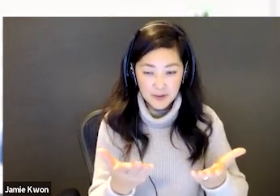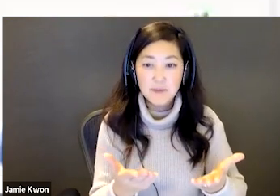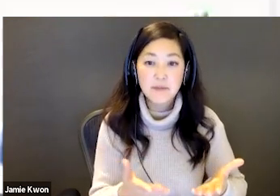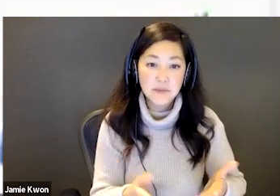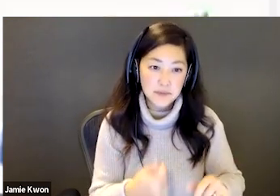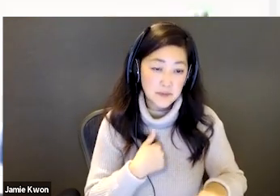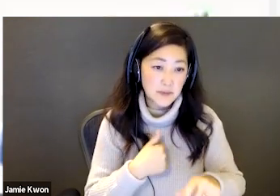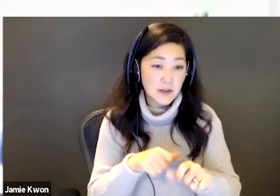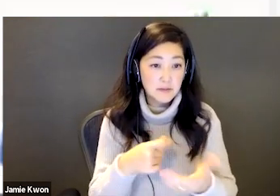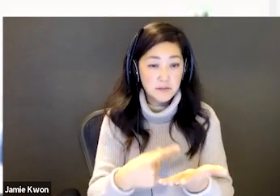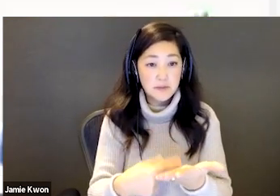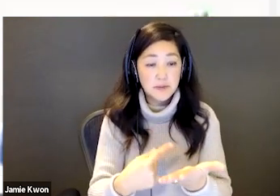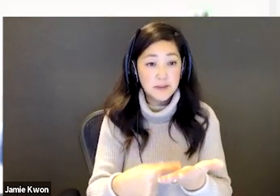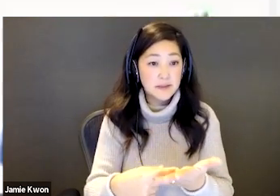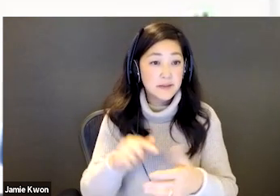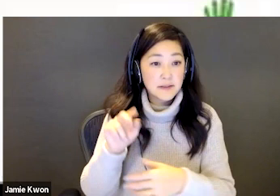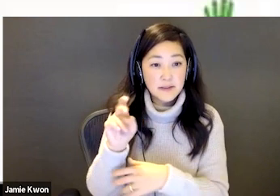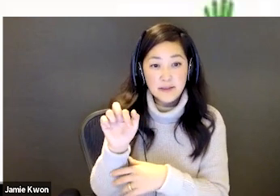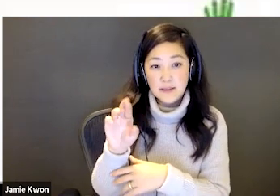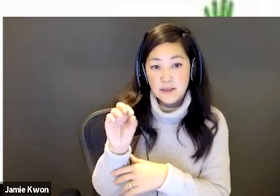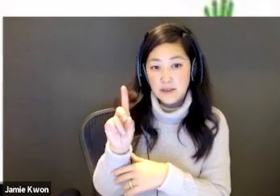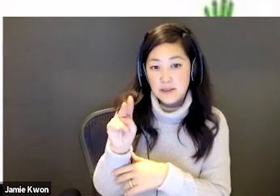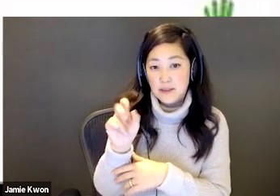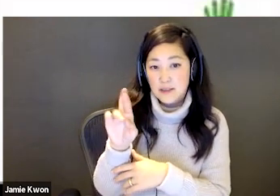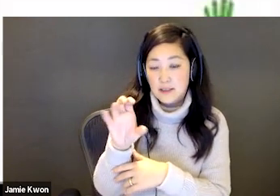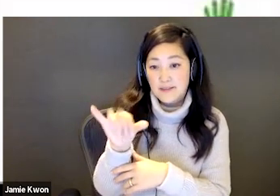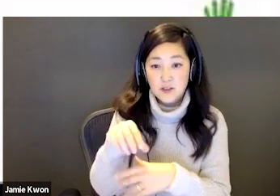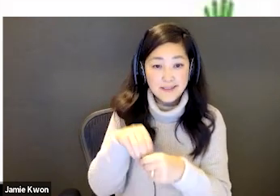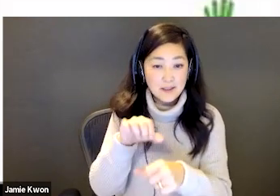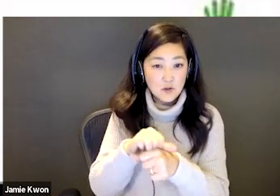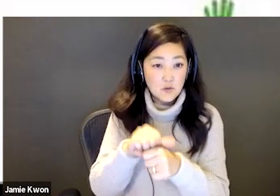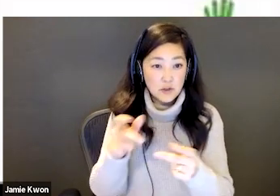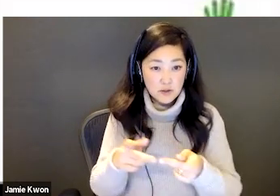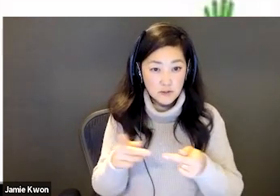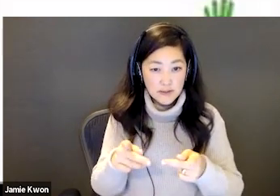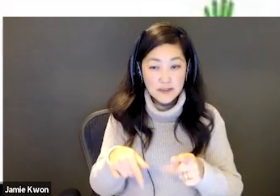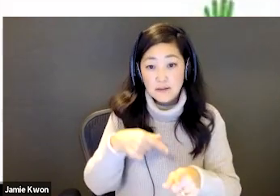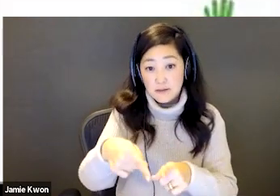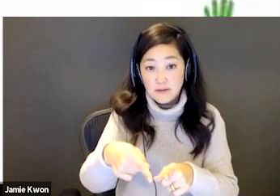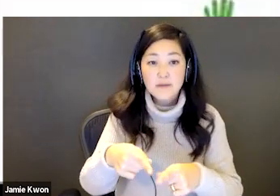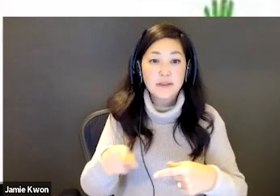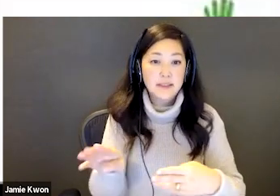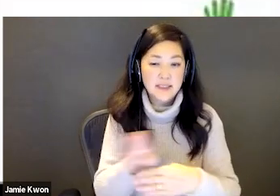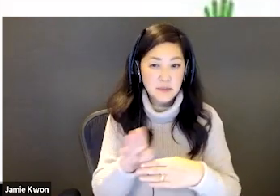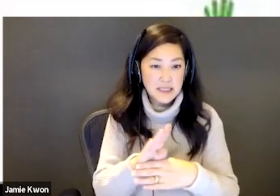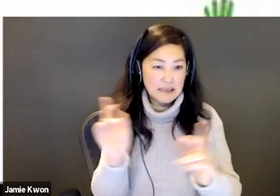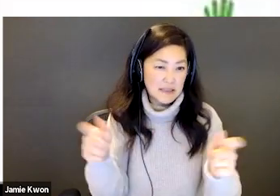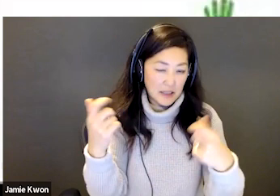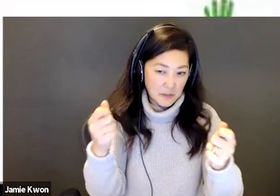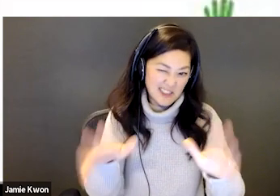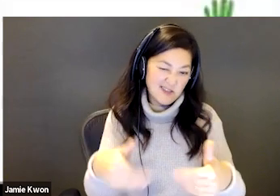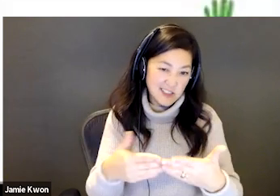in the workplace, an introduction to celebrating neurodiversity in business, in